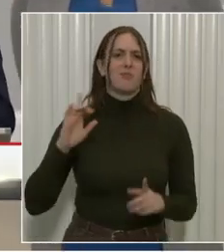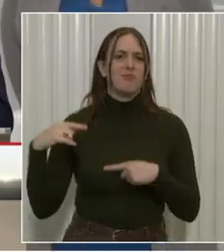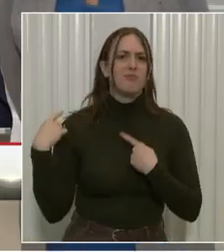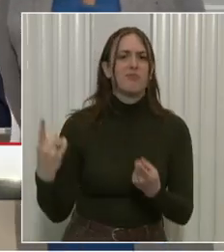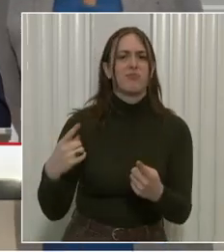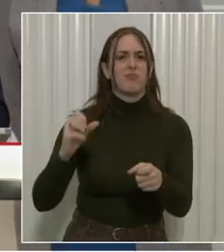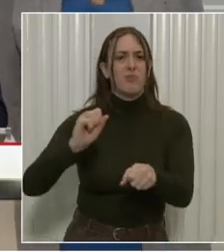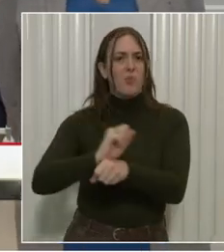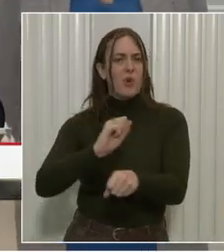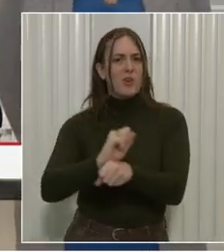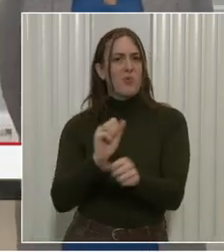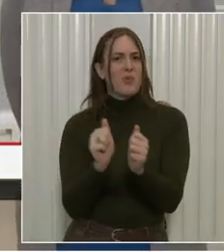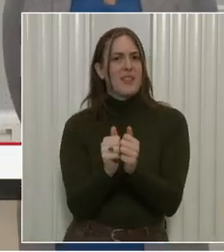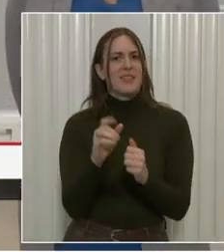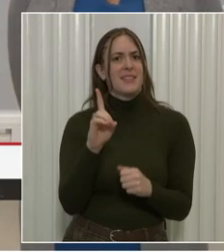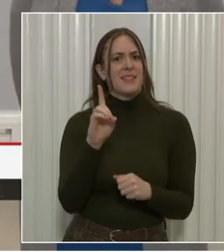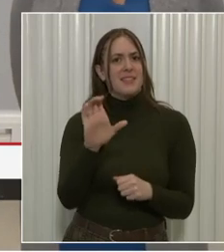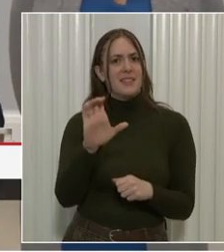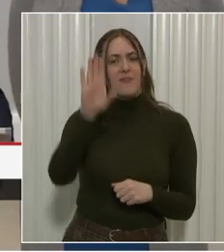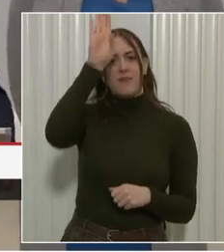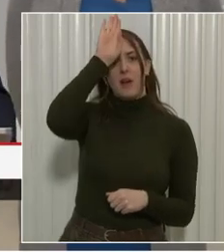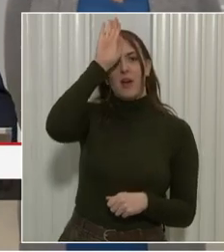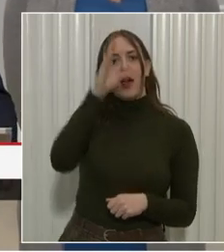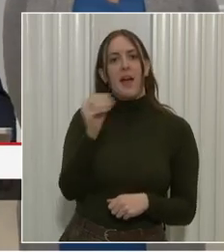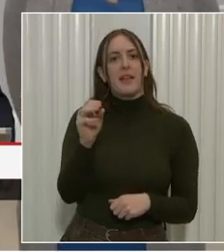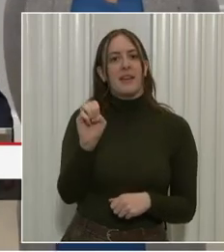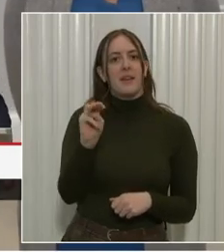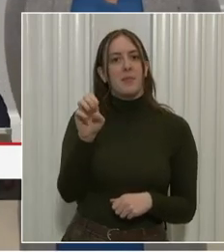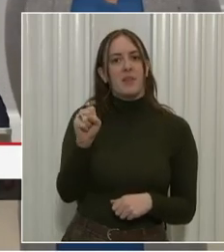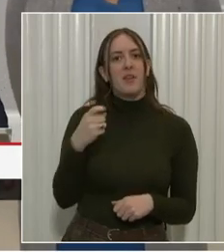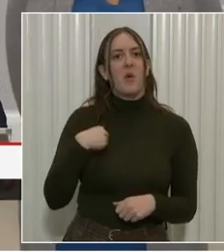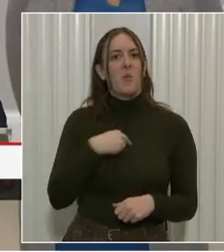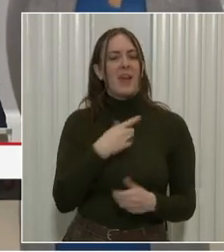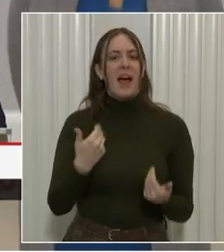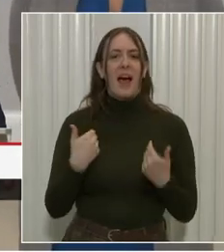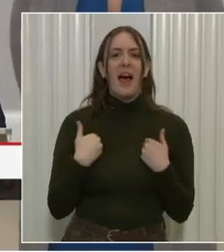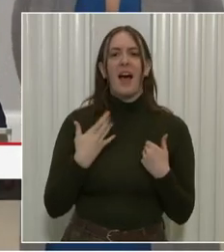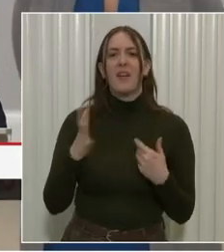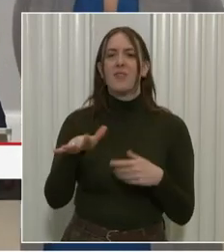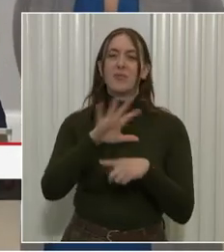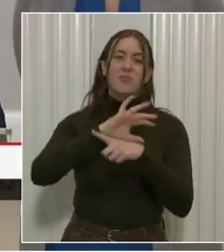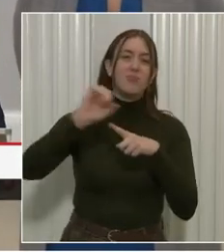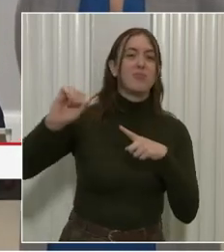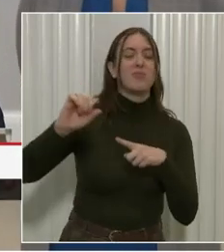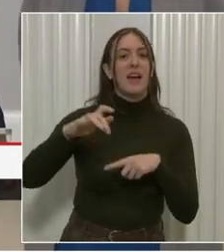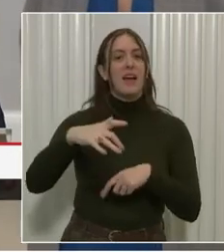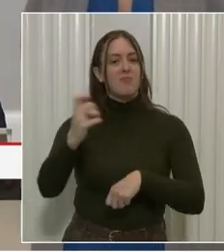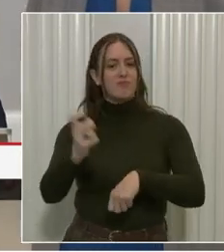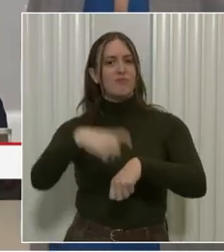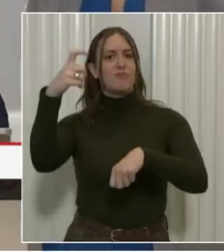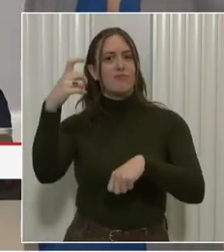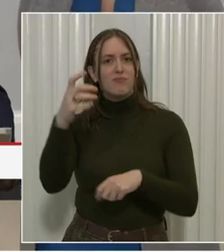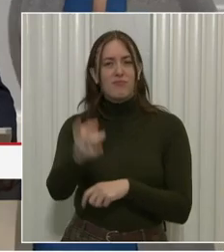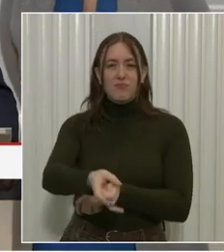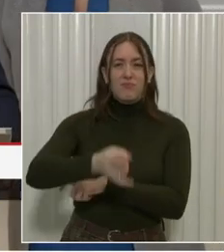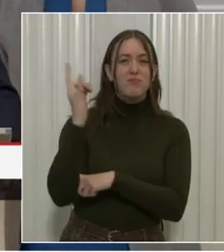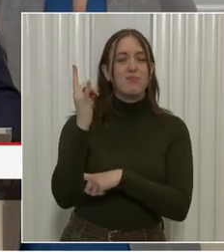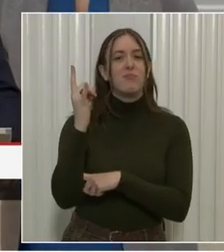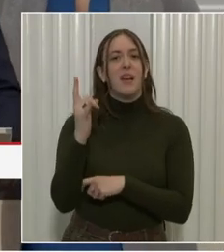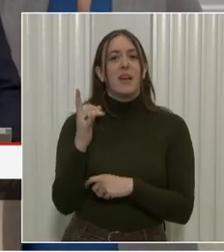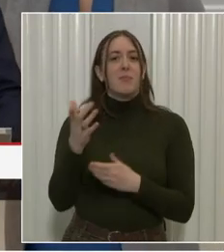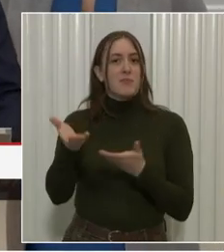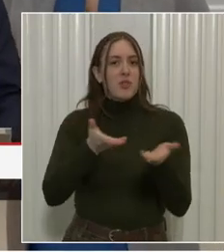has completed to develop a system of care where we bring cutting-edge, time-sensitive, life-saving treatments like blood